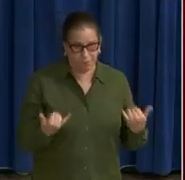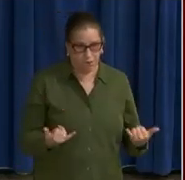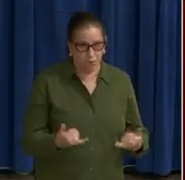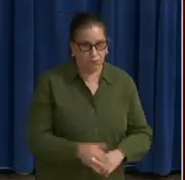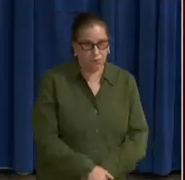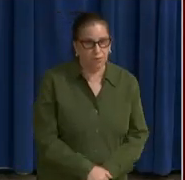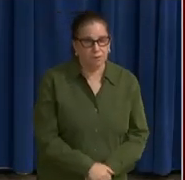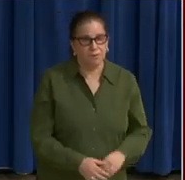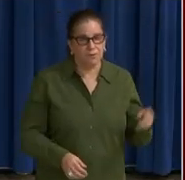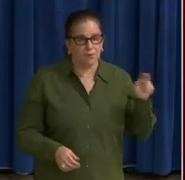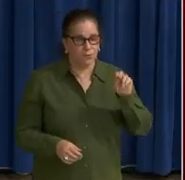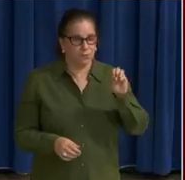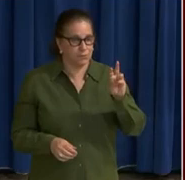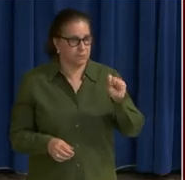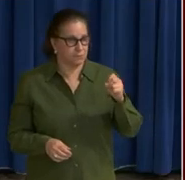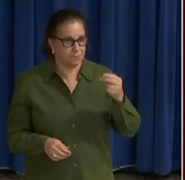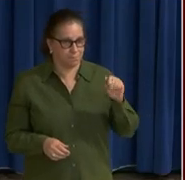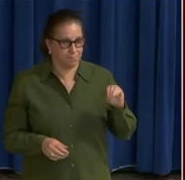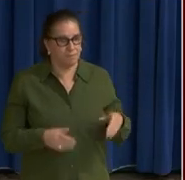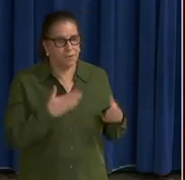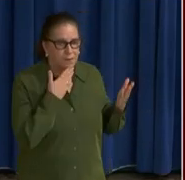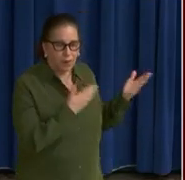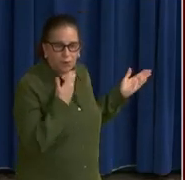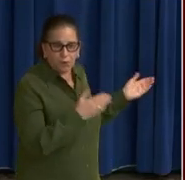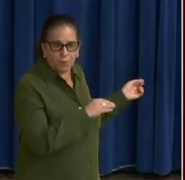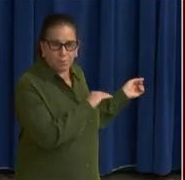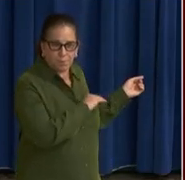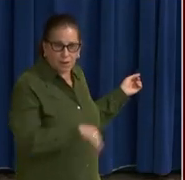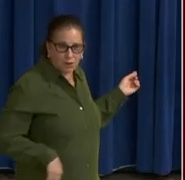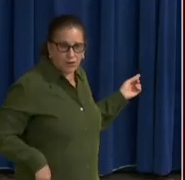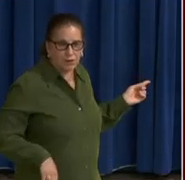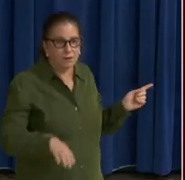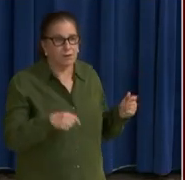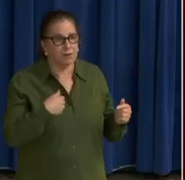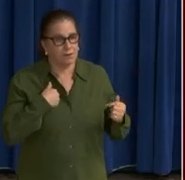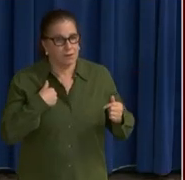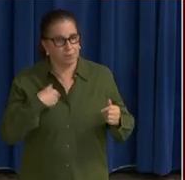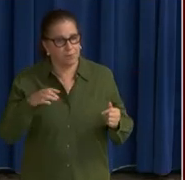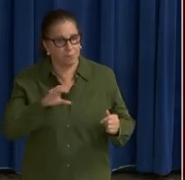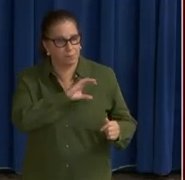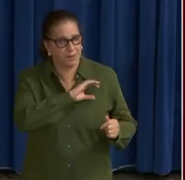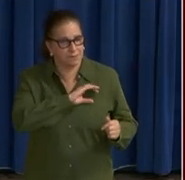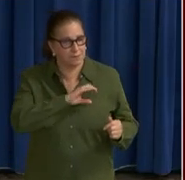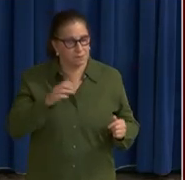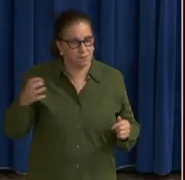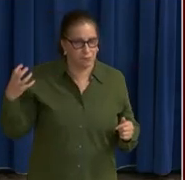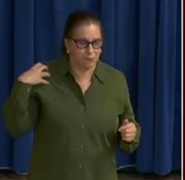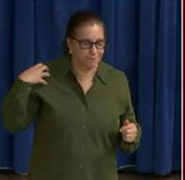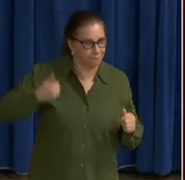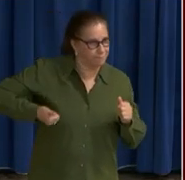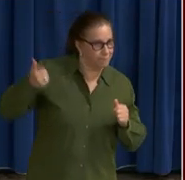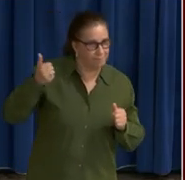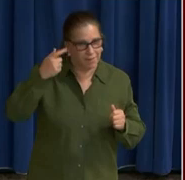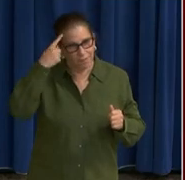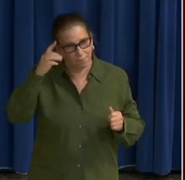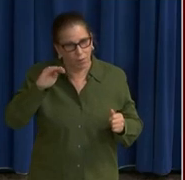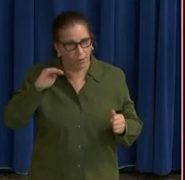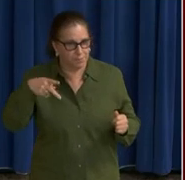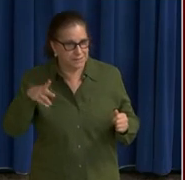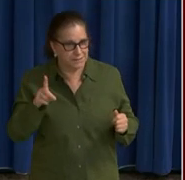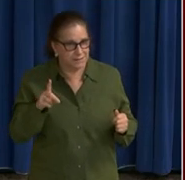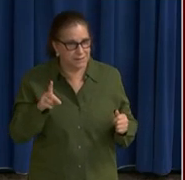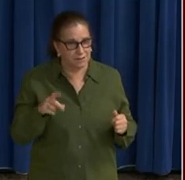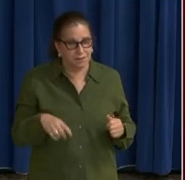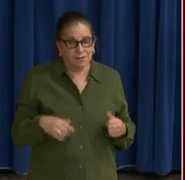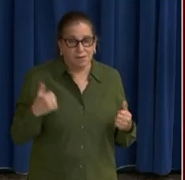Thank you, Mayor Bowser. I'm Pete Newsham. I'm the Chief of Police for the Metropolitan Police Department. As the mayor said, the loss of life of anyone in the